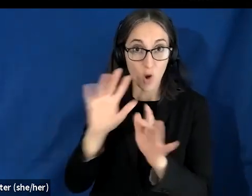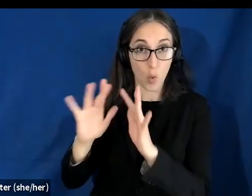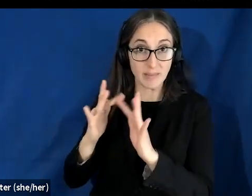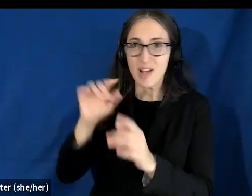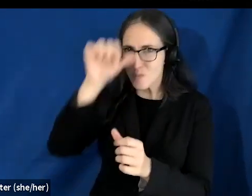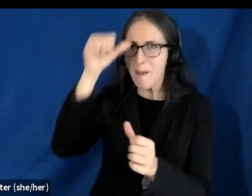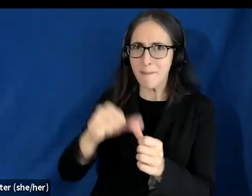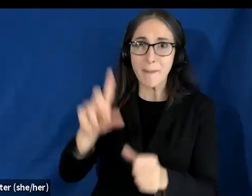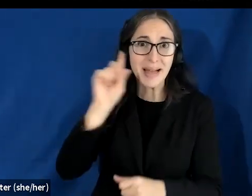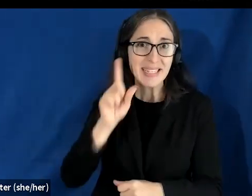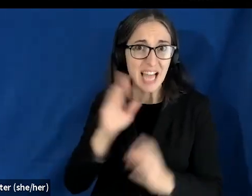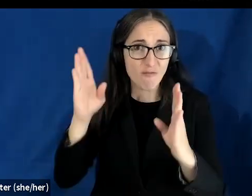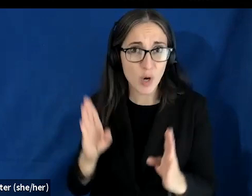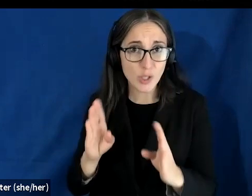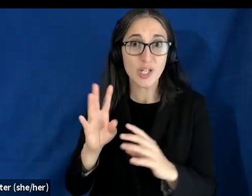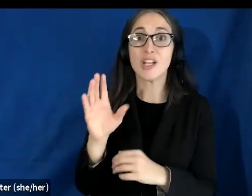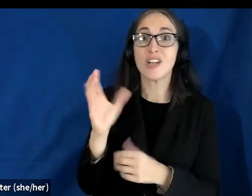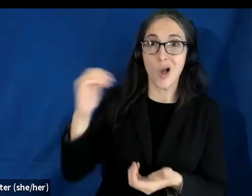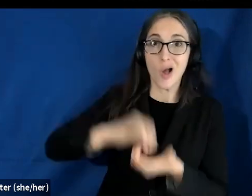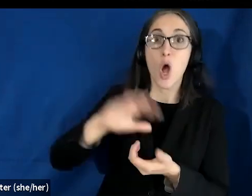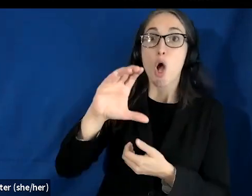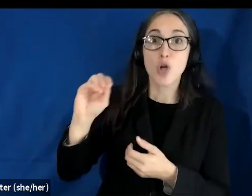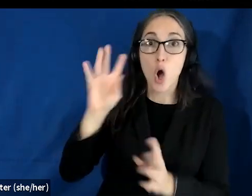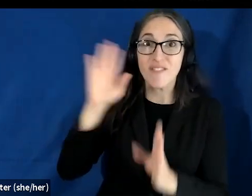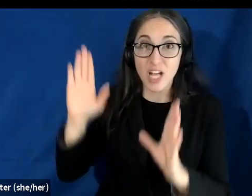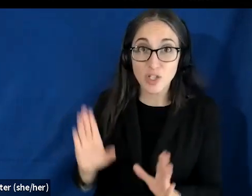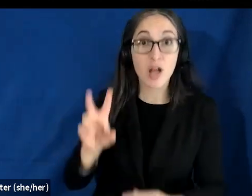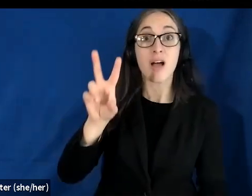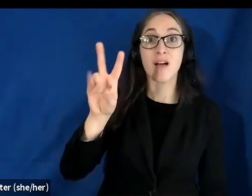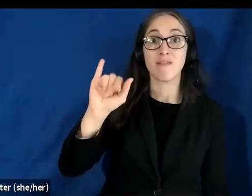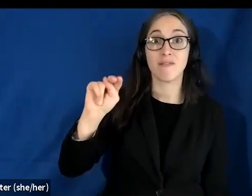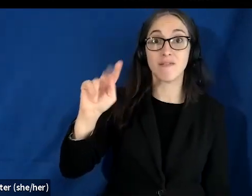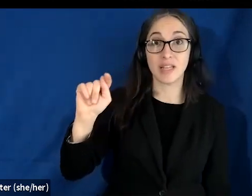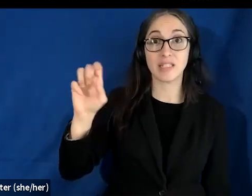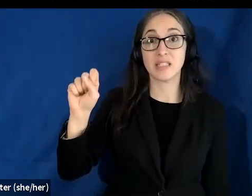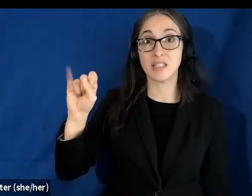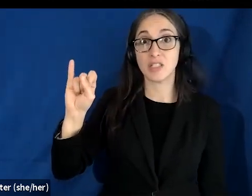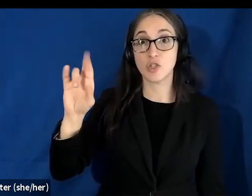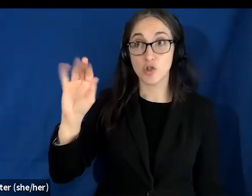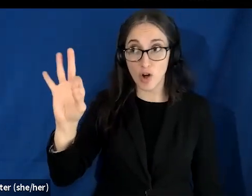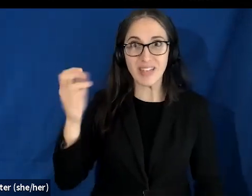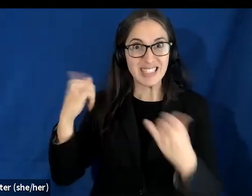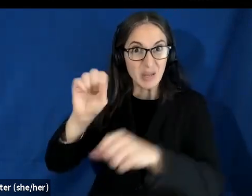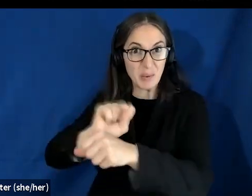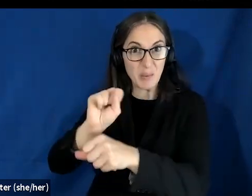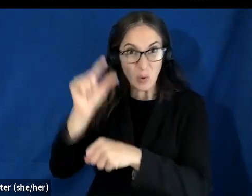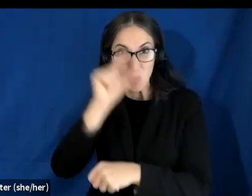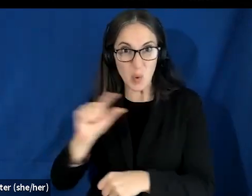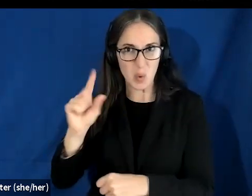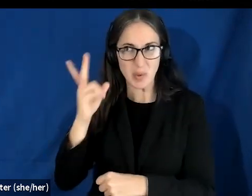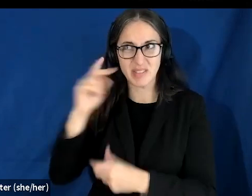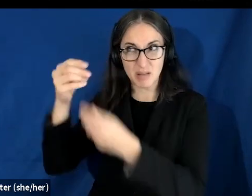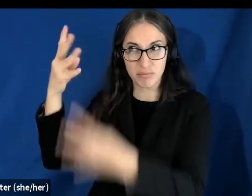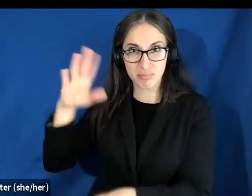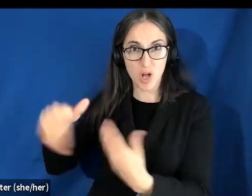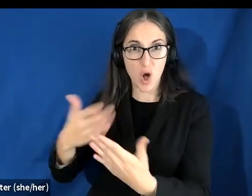deaf, Vincerf. So look him up. He's still at Google and look up all of his work. And the next person is Chieko Asakawa.